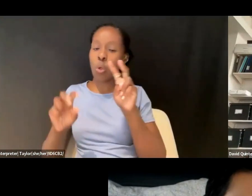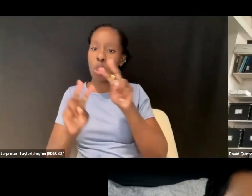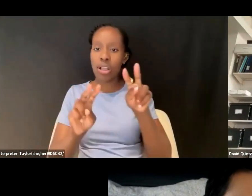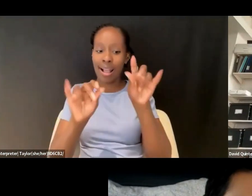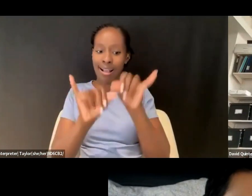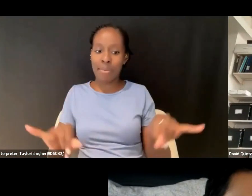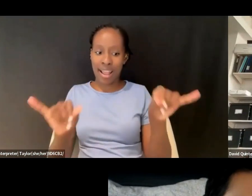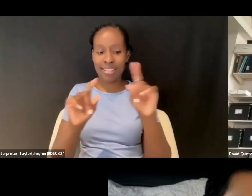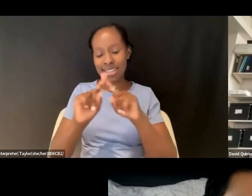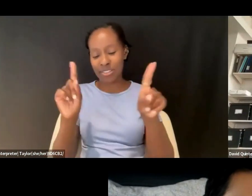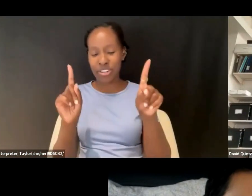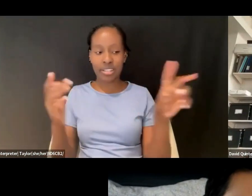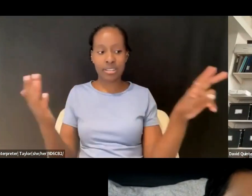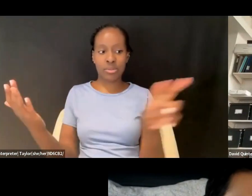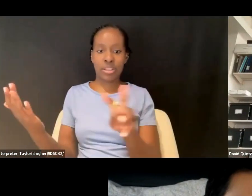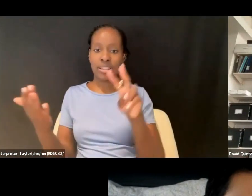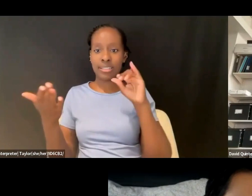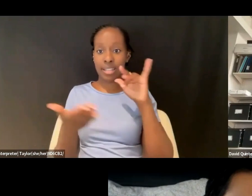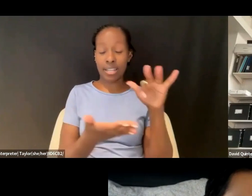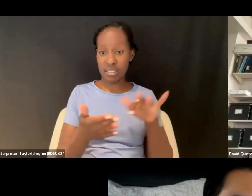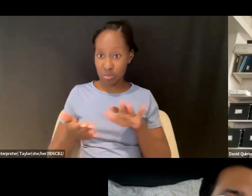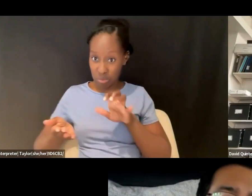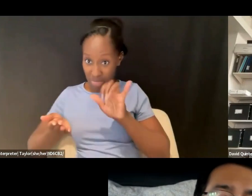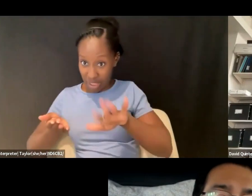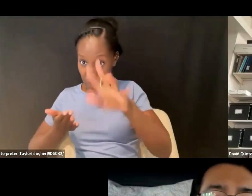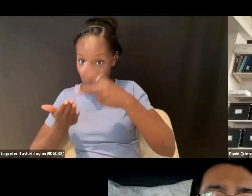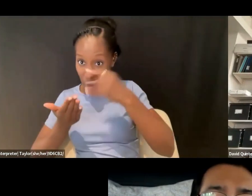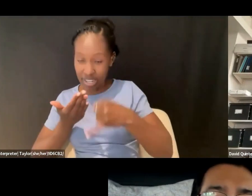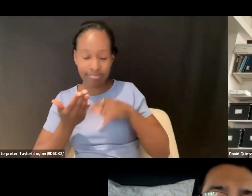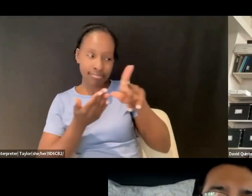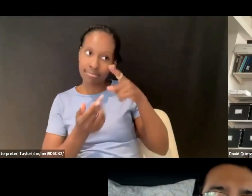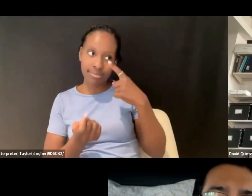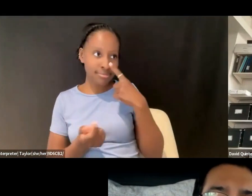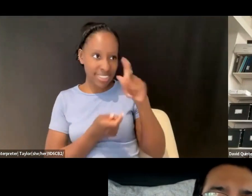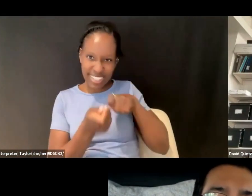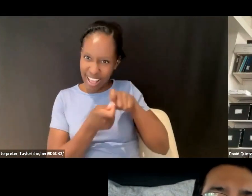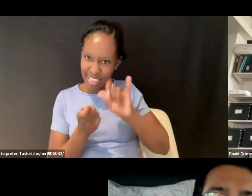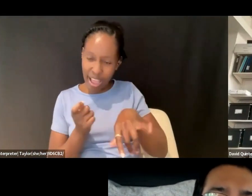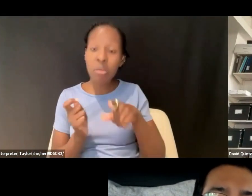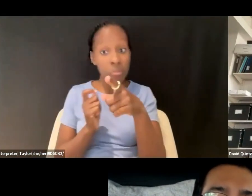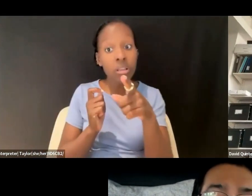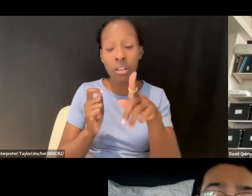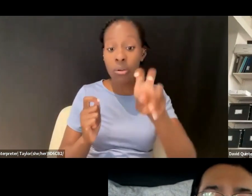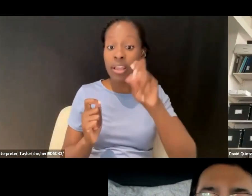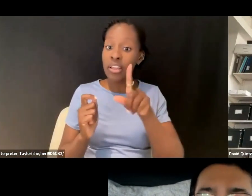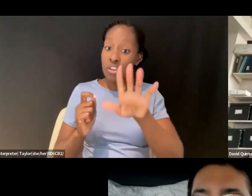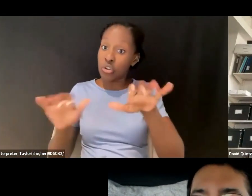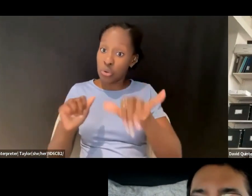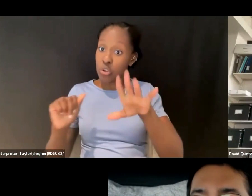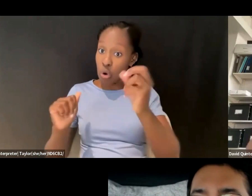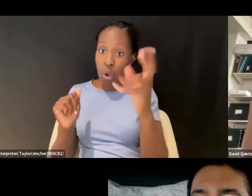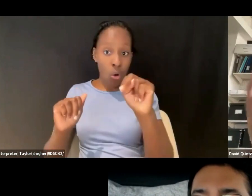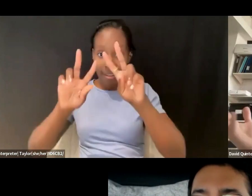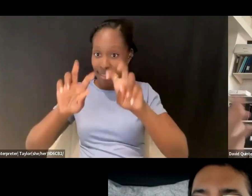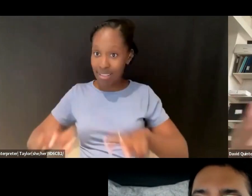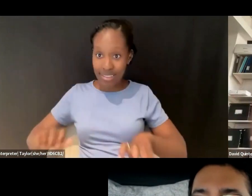what you did? Yes, exactly. Okay, so in that case, then what you're doing is that you're doing your own analysis of